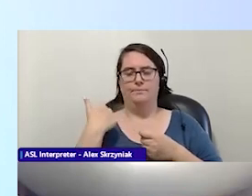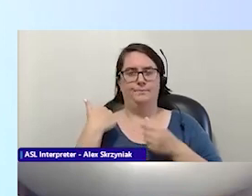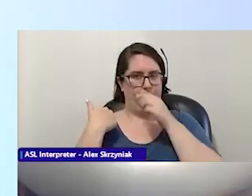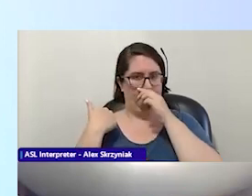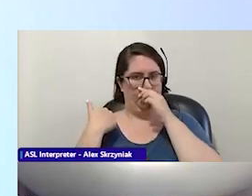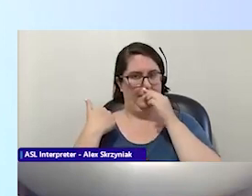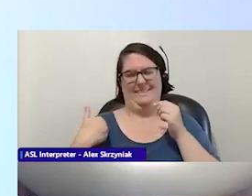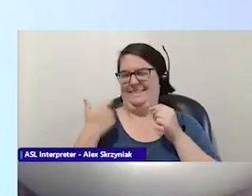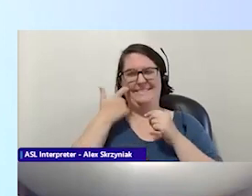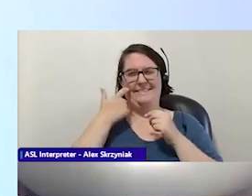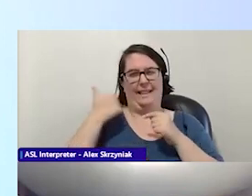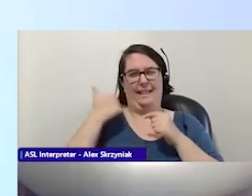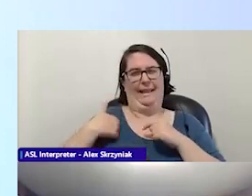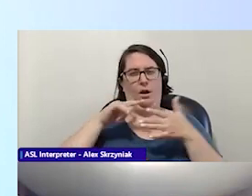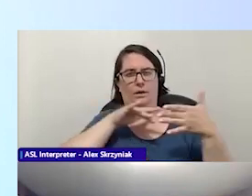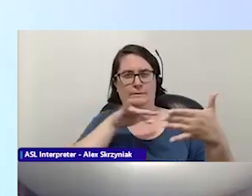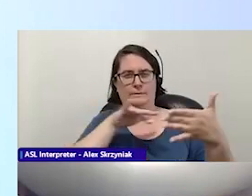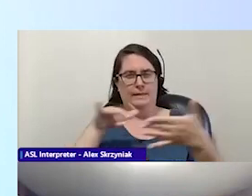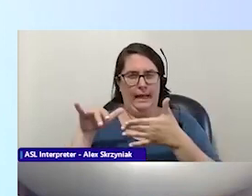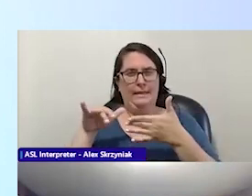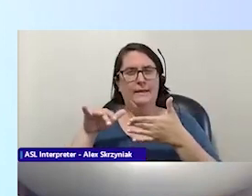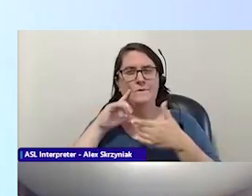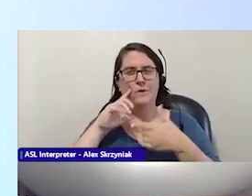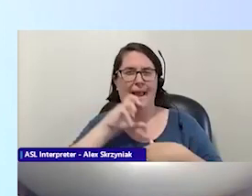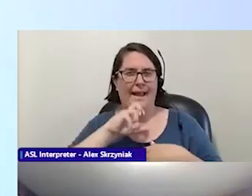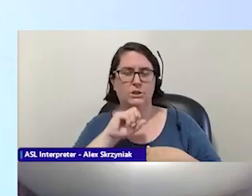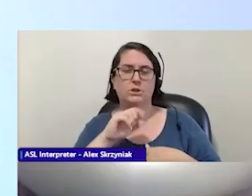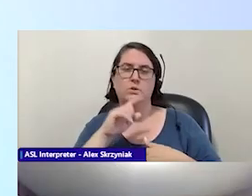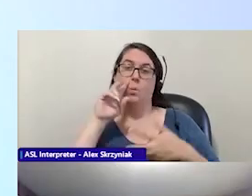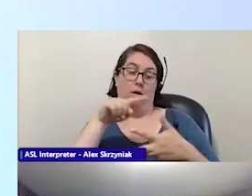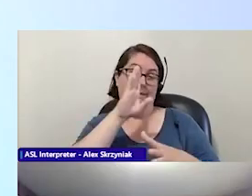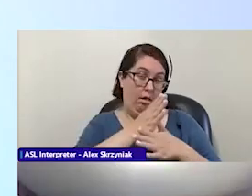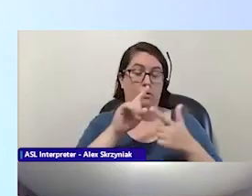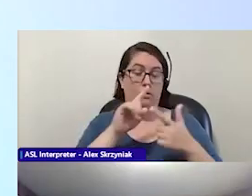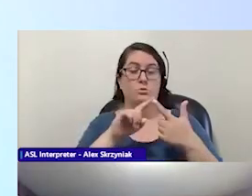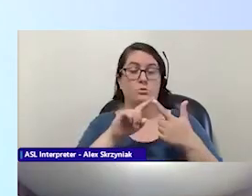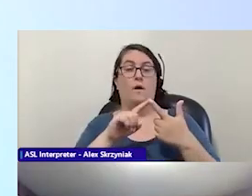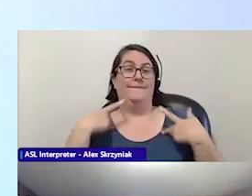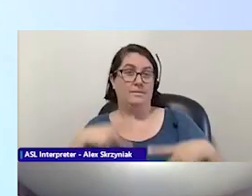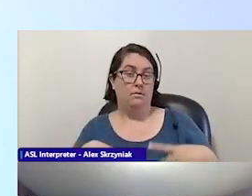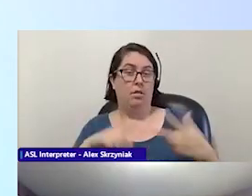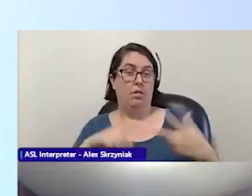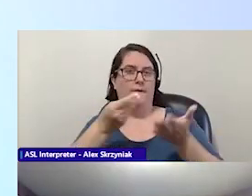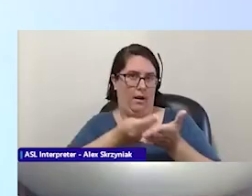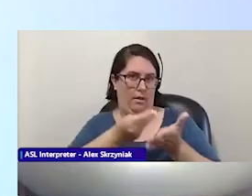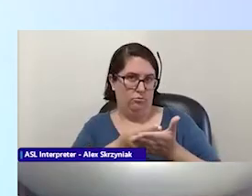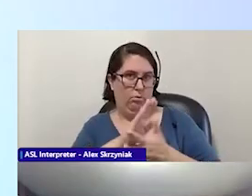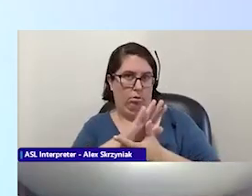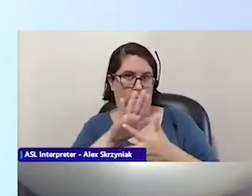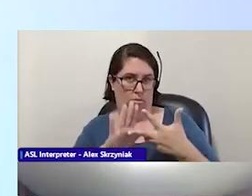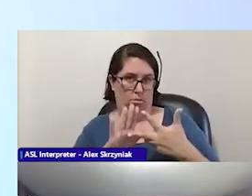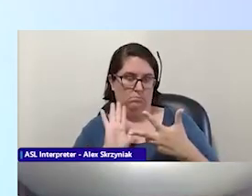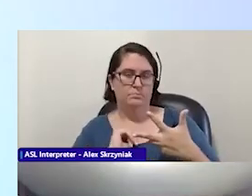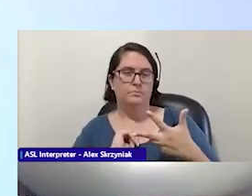longitudinal study of aging. So we only looked at psychological, physical, and financial. And in terms of